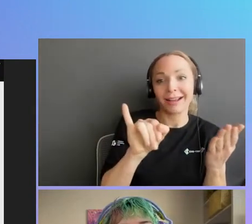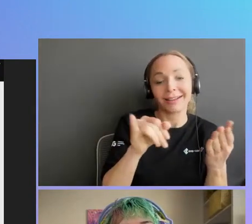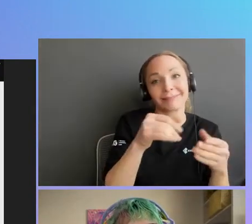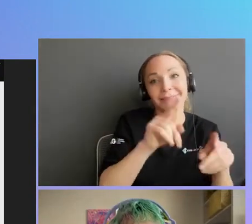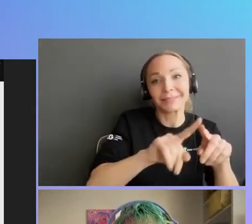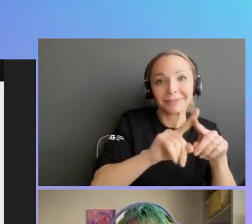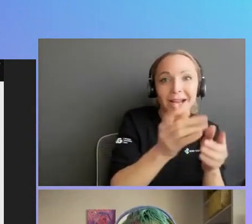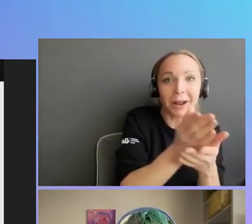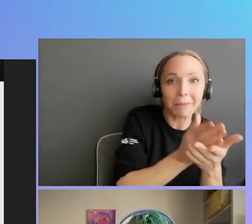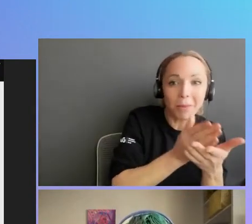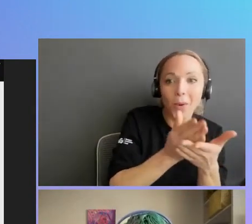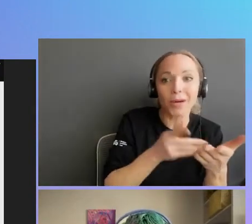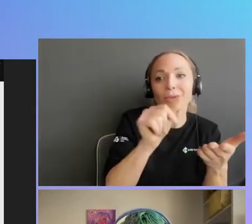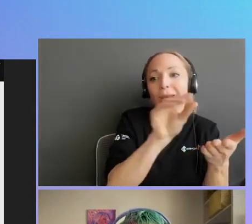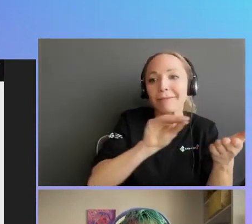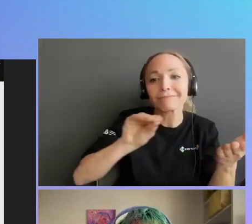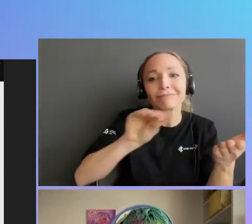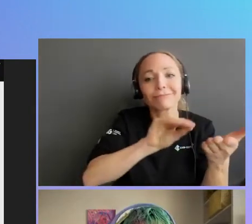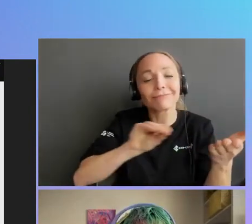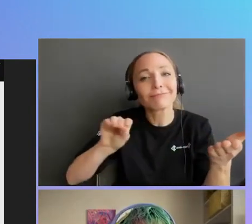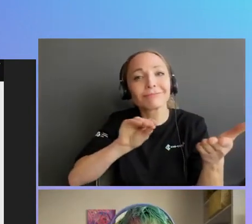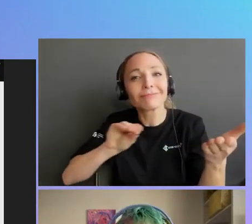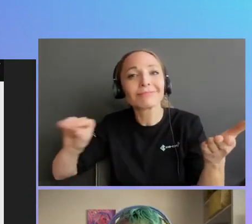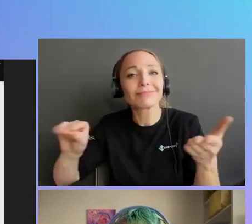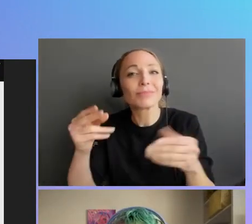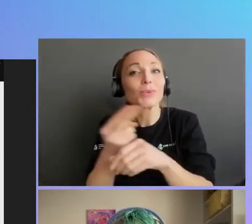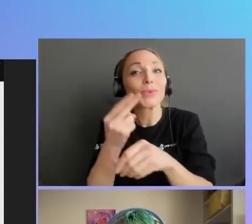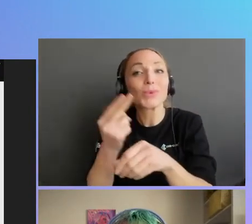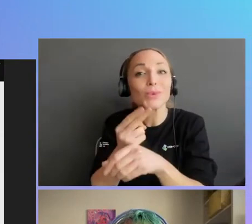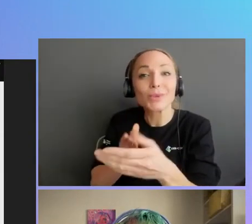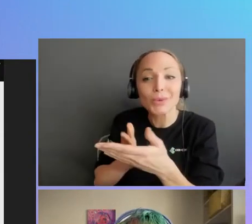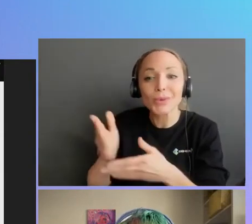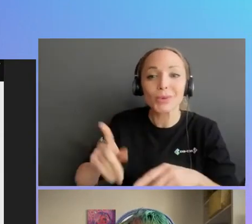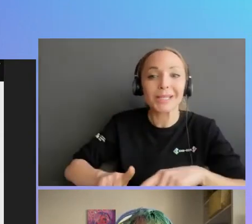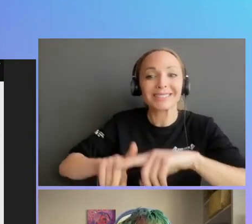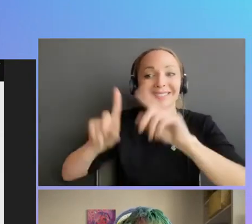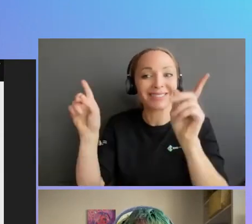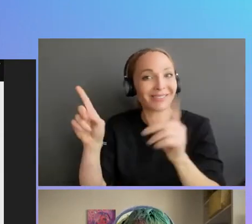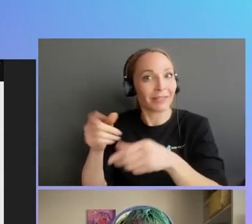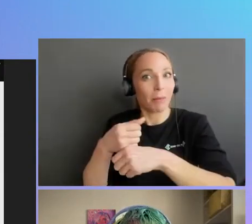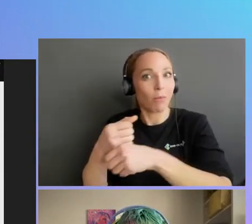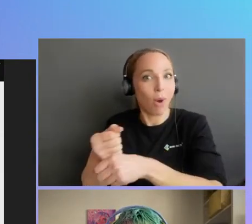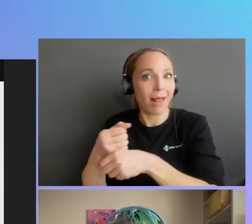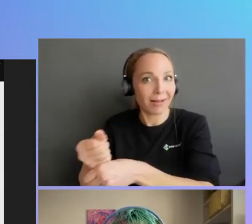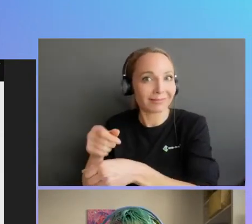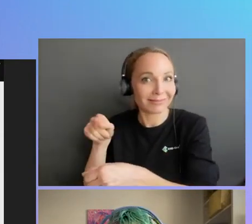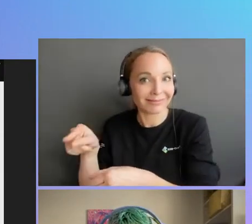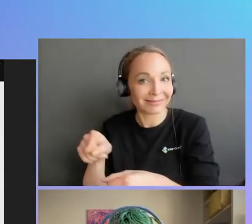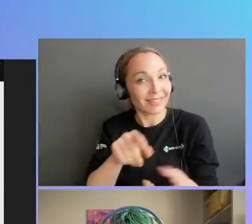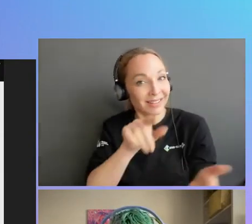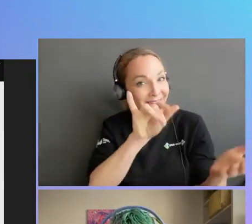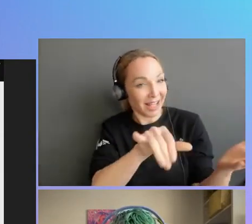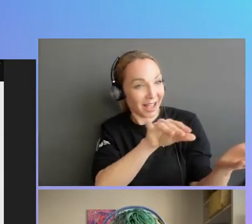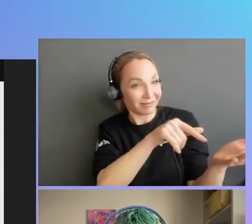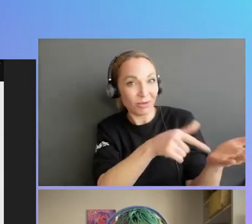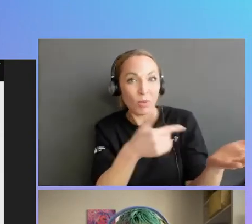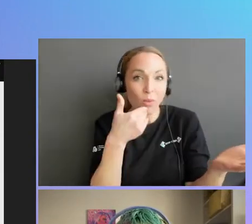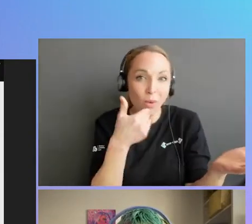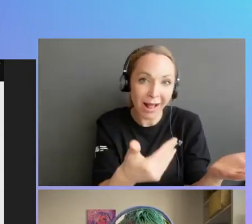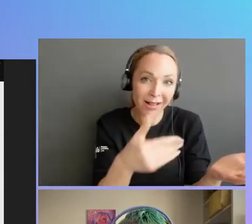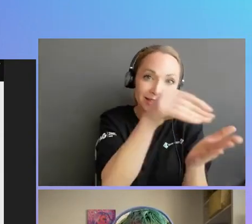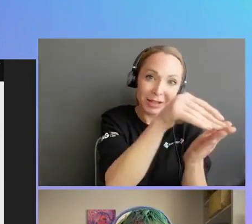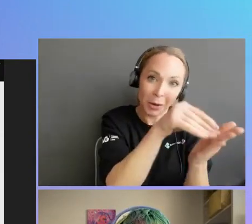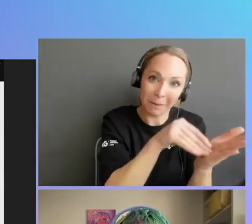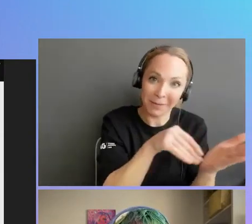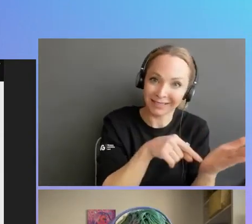So as you can see, they do mention well-documented, which I said is part of what goes into having a design system, is